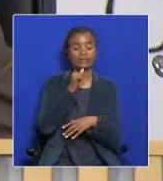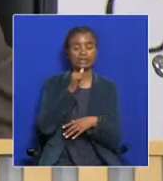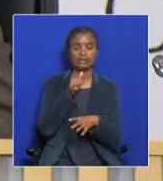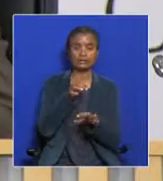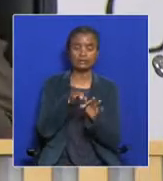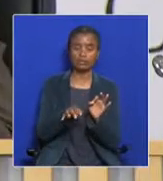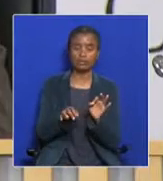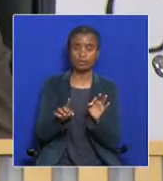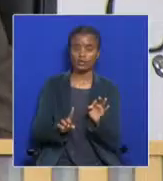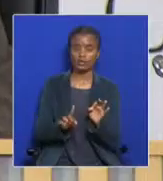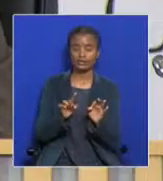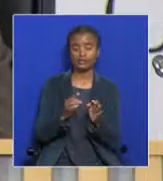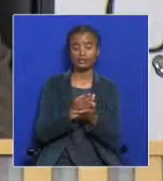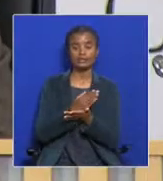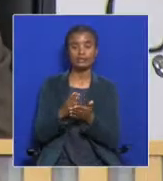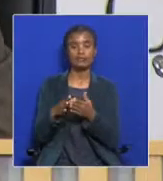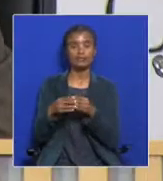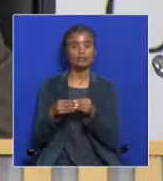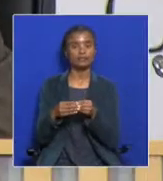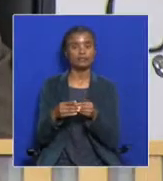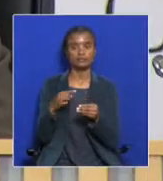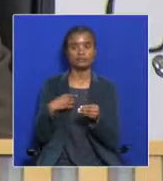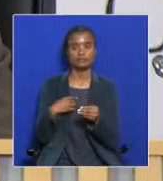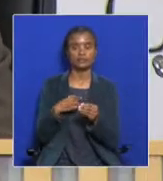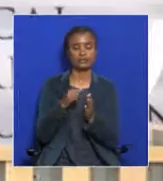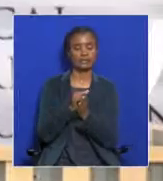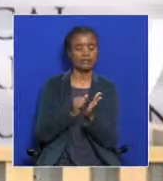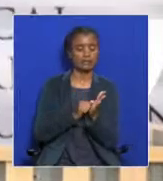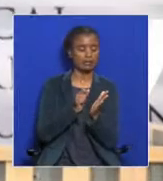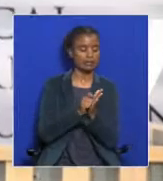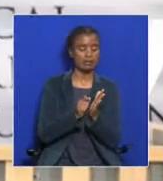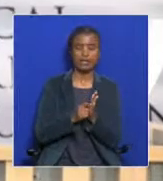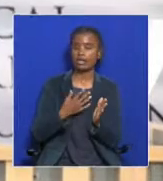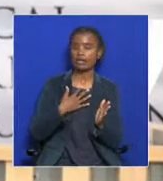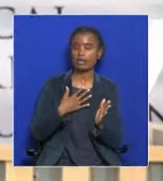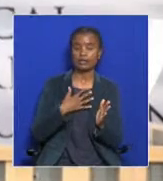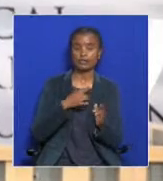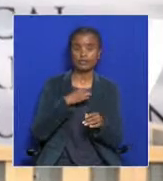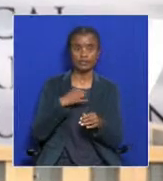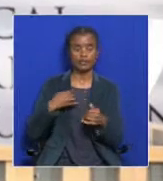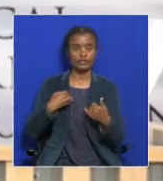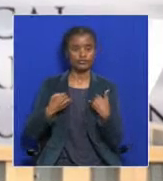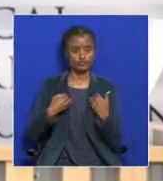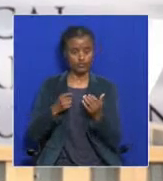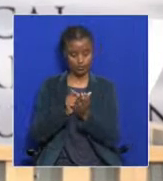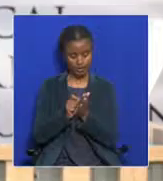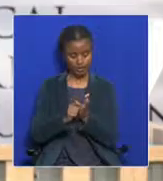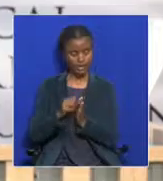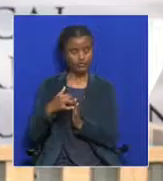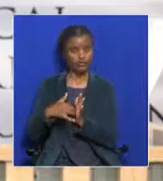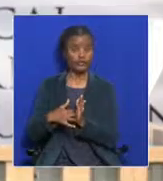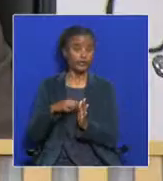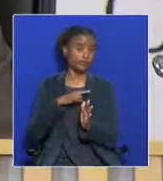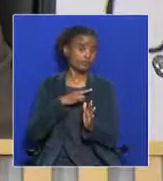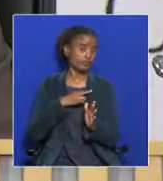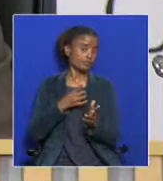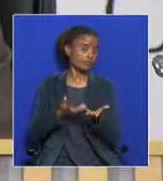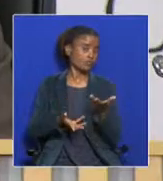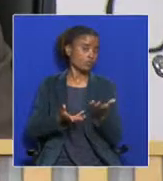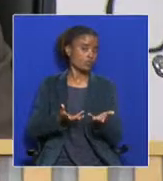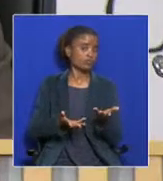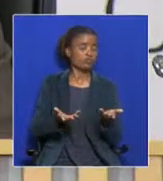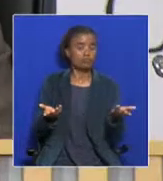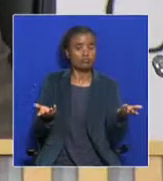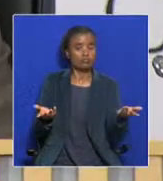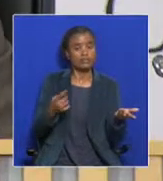members don't like writing statements. I'm somebody that enjoys writing and drafts, so maybe that's got something to do with it. He should have filed a statement,